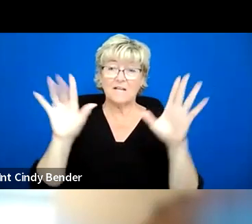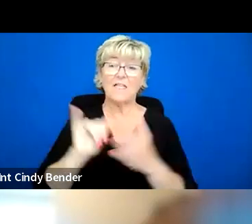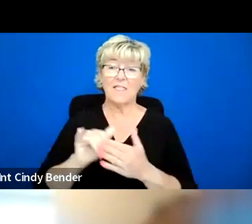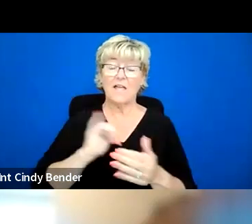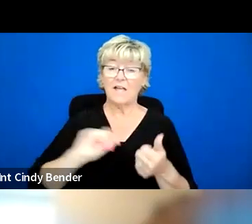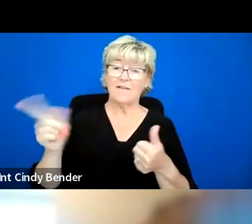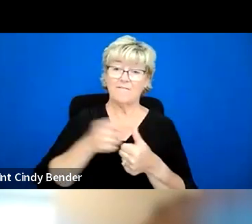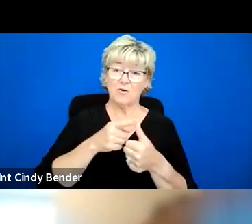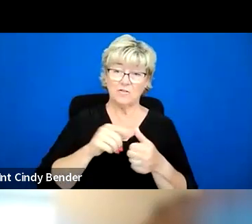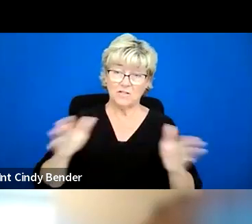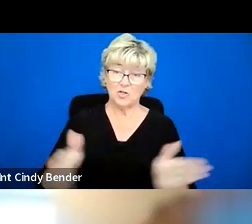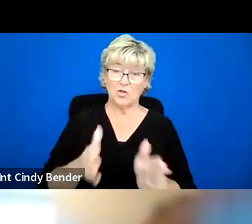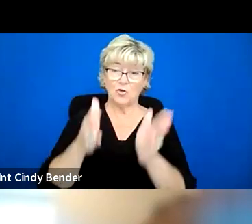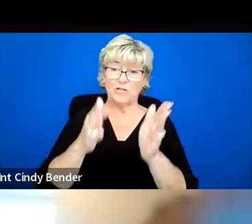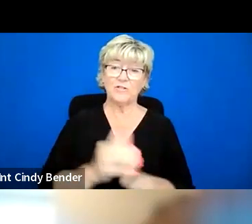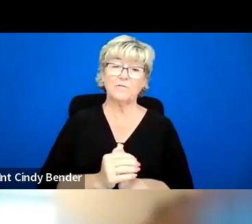highly encourage.